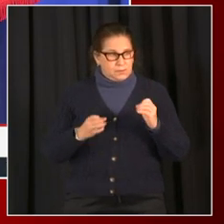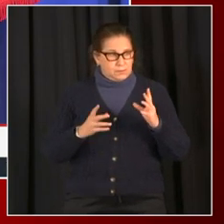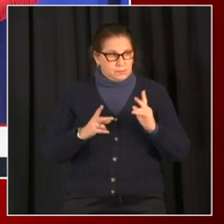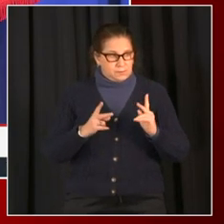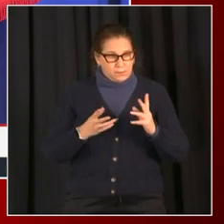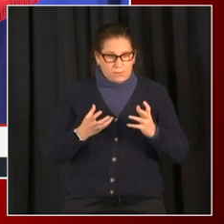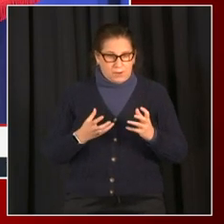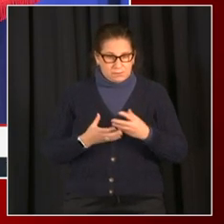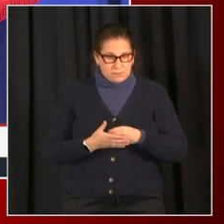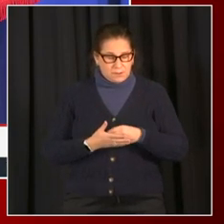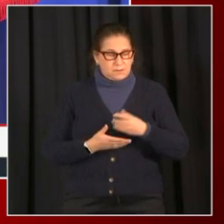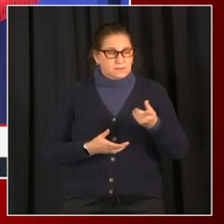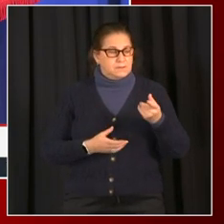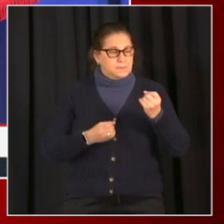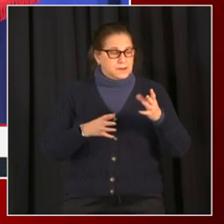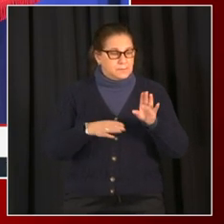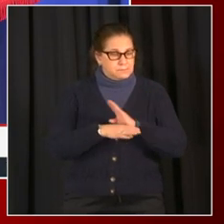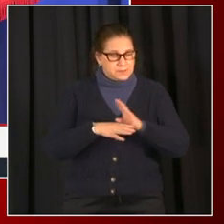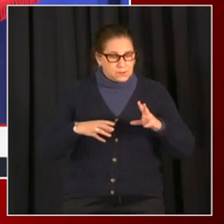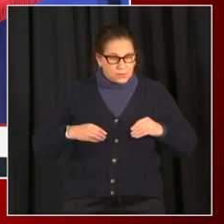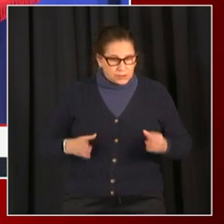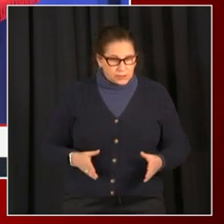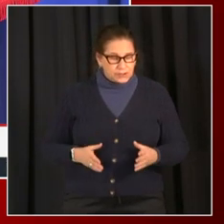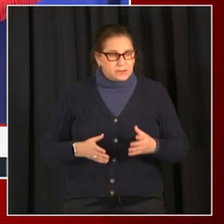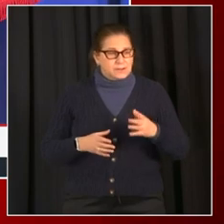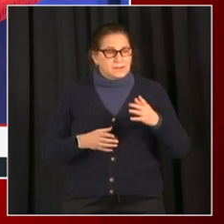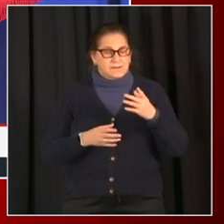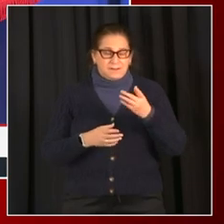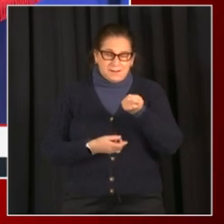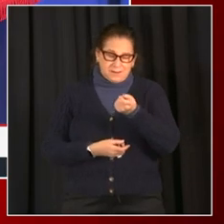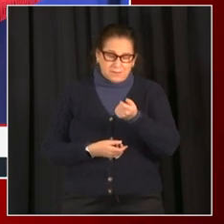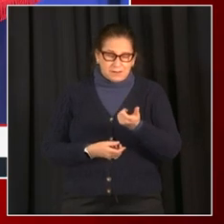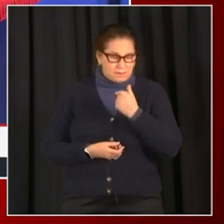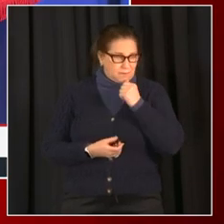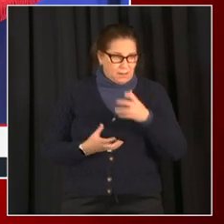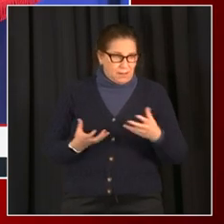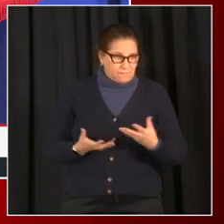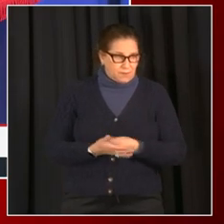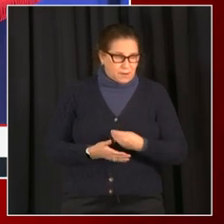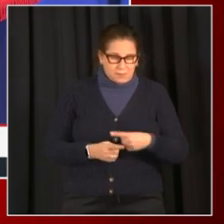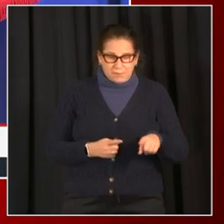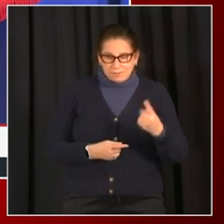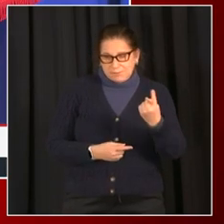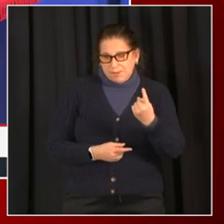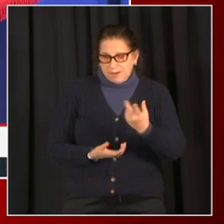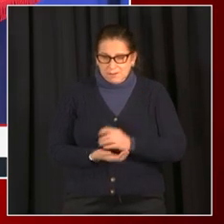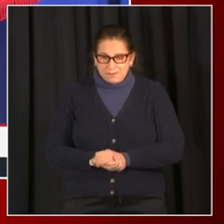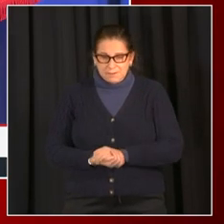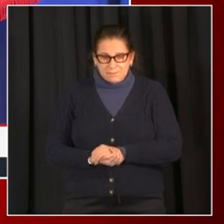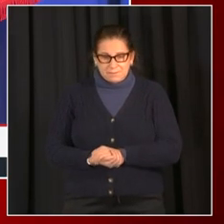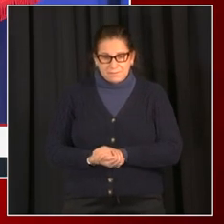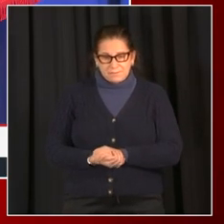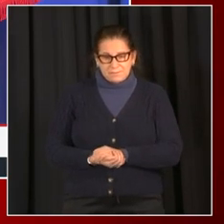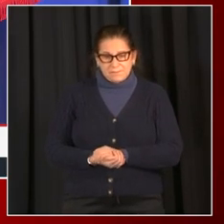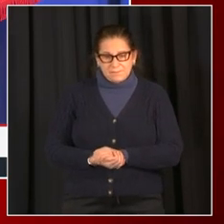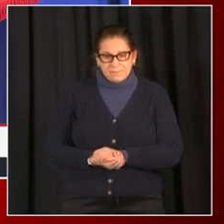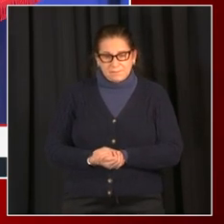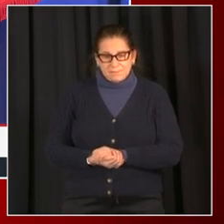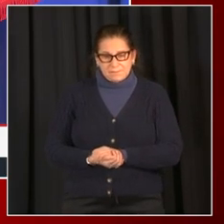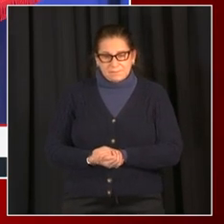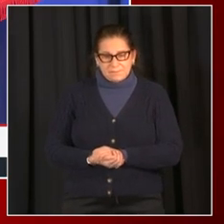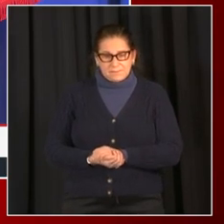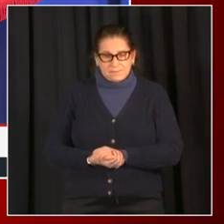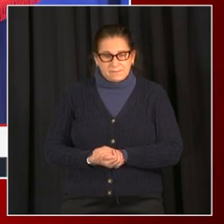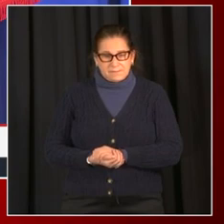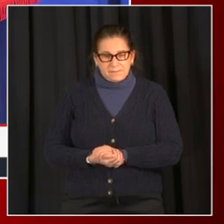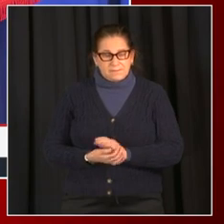various tranches of money or buckets of money to see how they impact our agencies. There's no